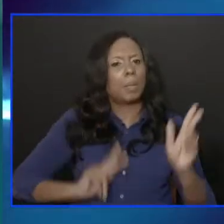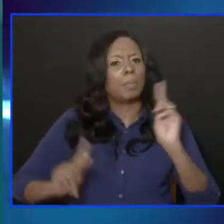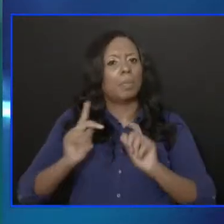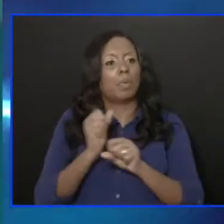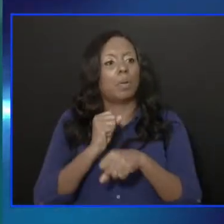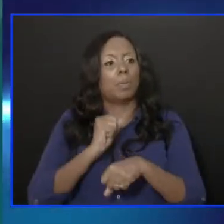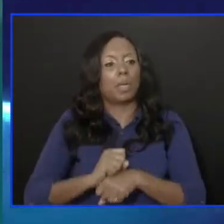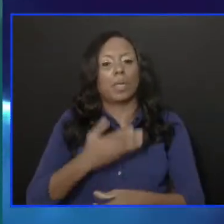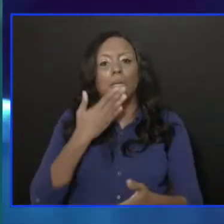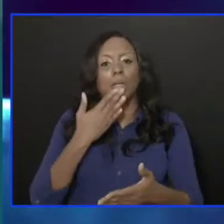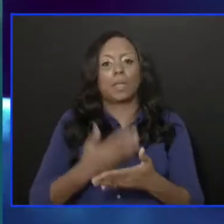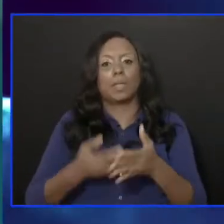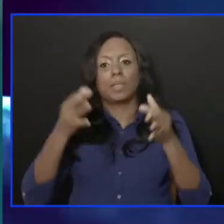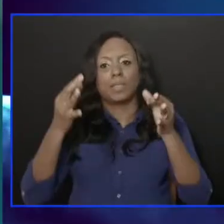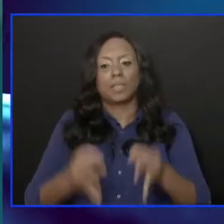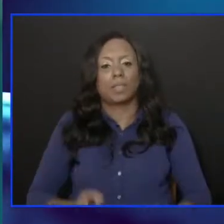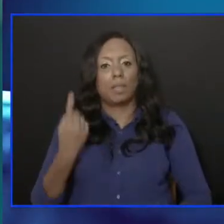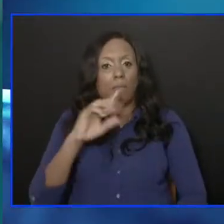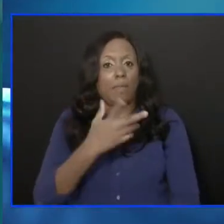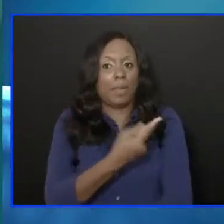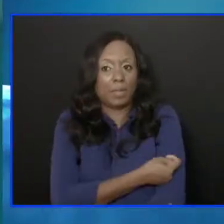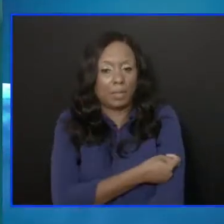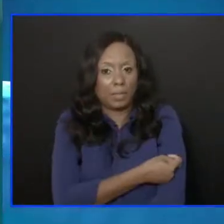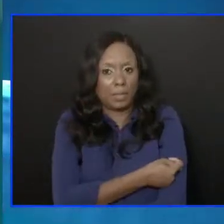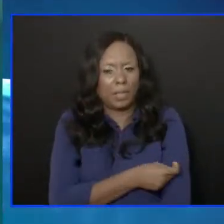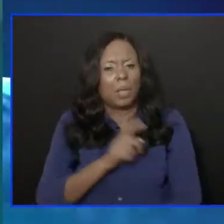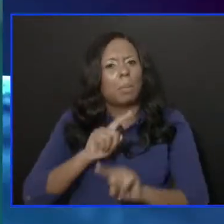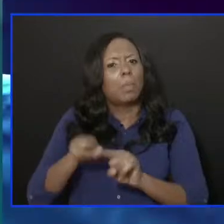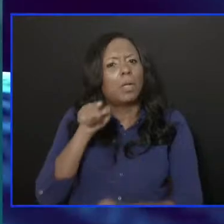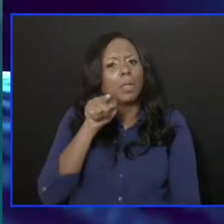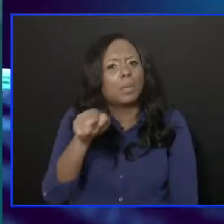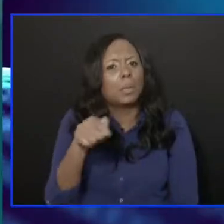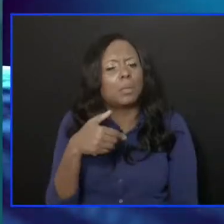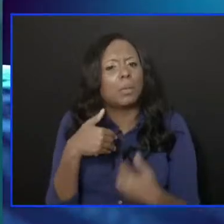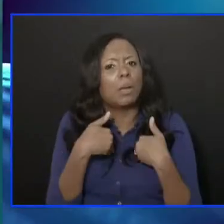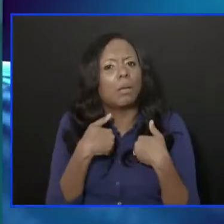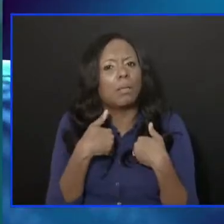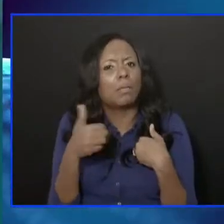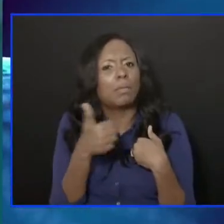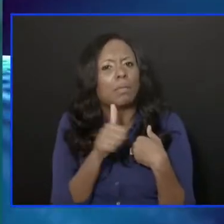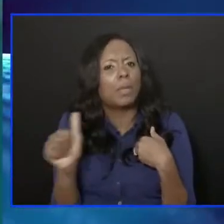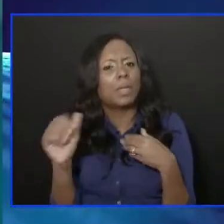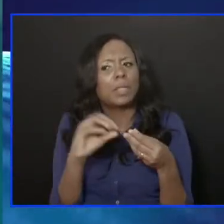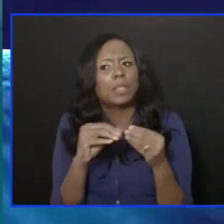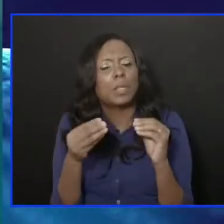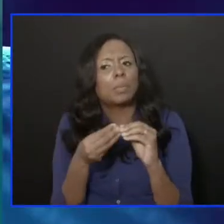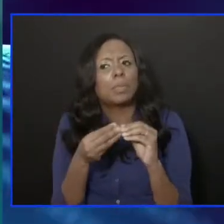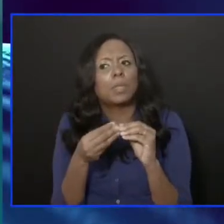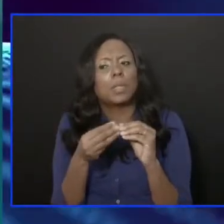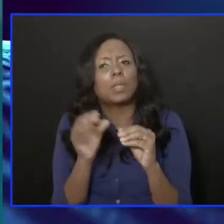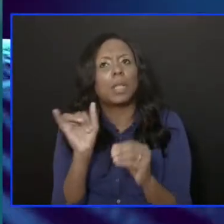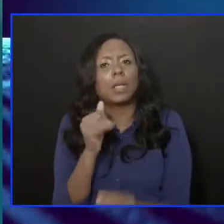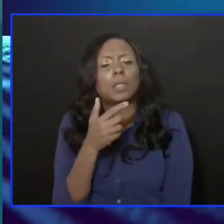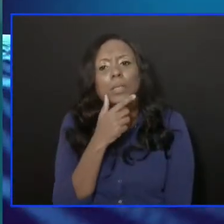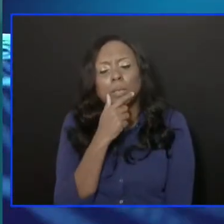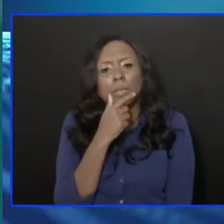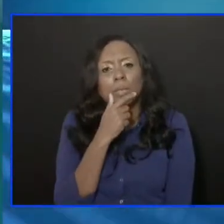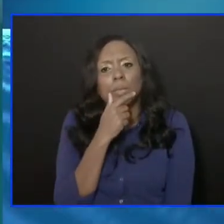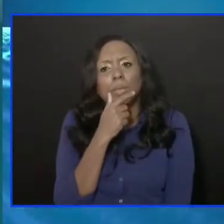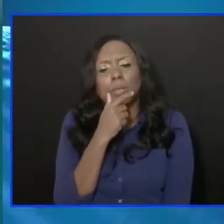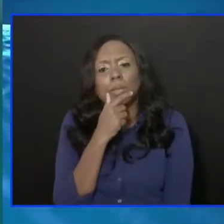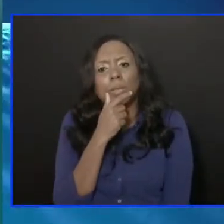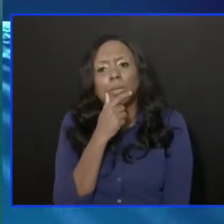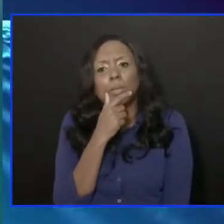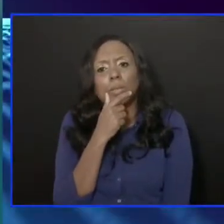vaccinated. Does the Ministry of Health have any numbers in its database regarding that? Can you let Barbadians know how